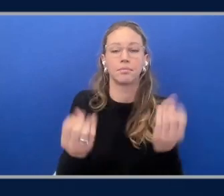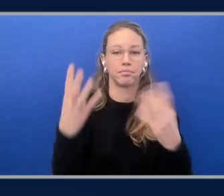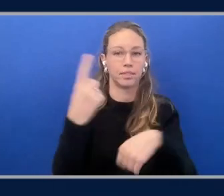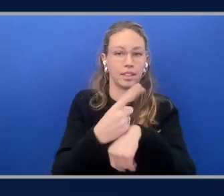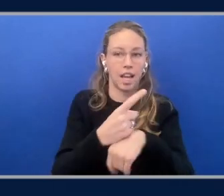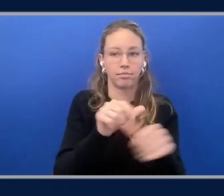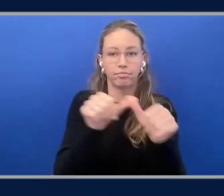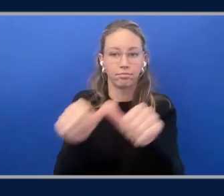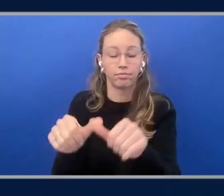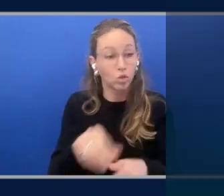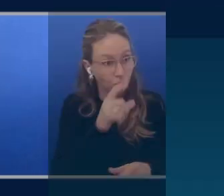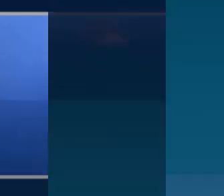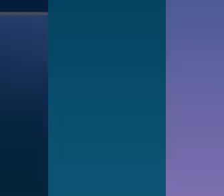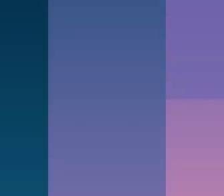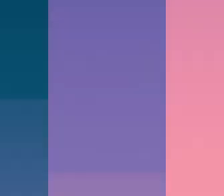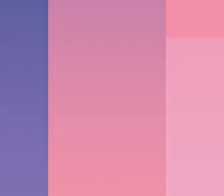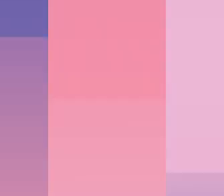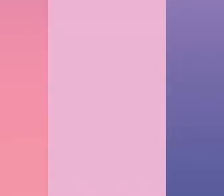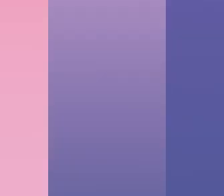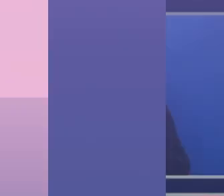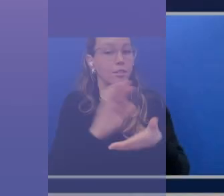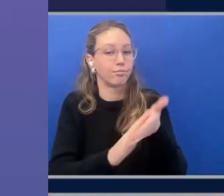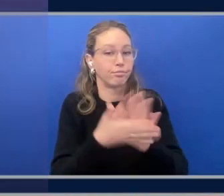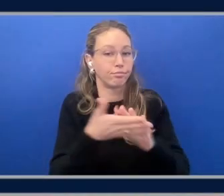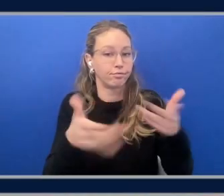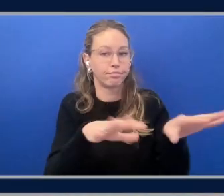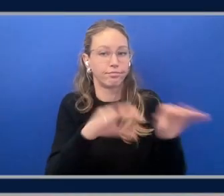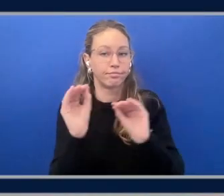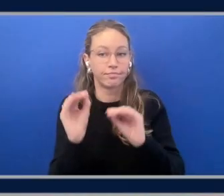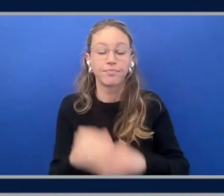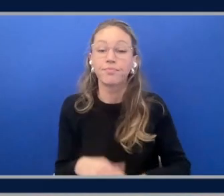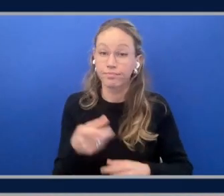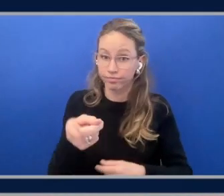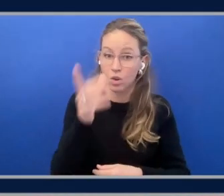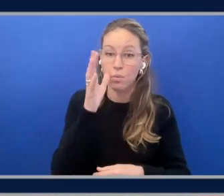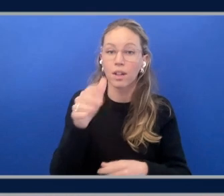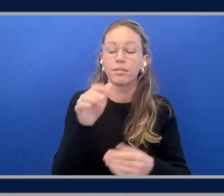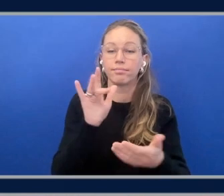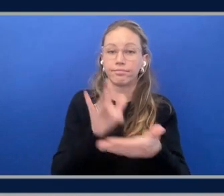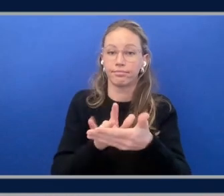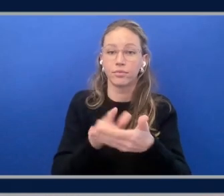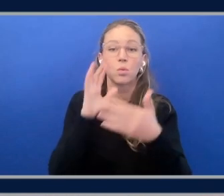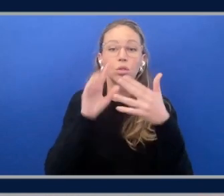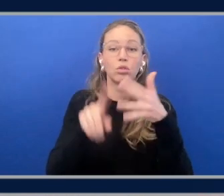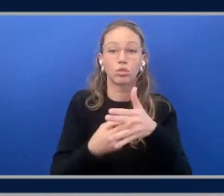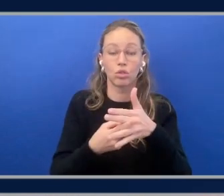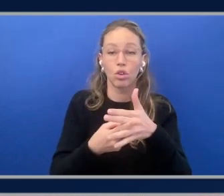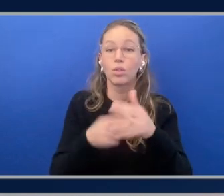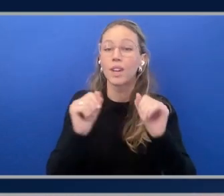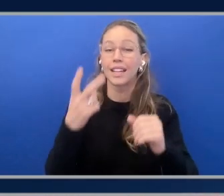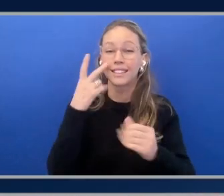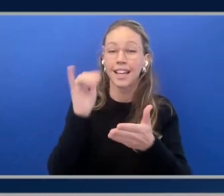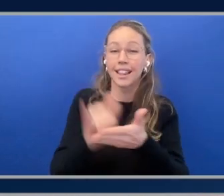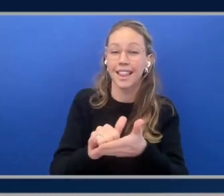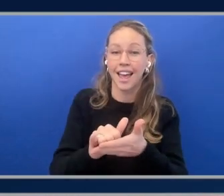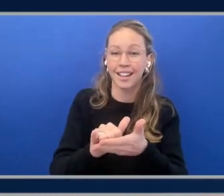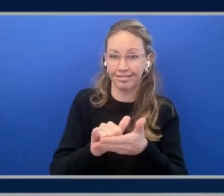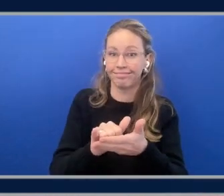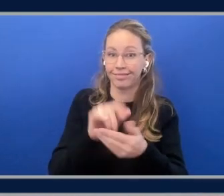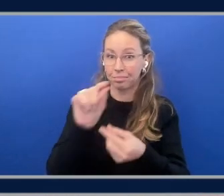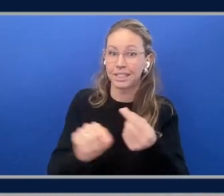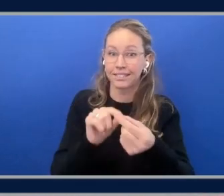what you need the second you need it. And when you don't, you're done. Pick purchase capacity blocks for ML. We'll get started. And you can see right away you get to choose the instance type, right?